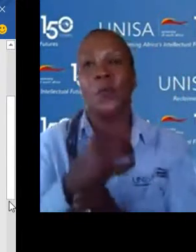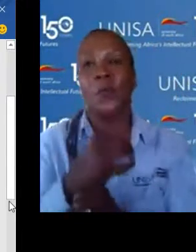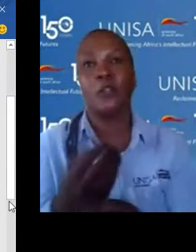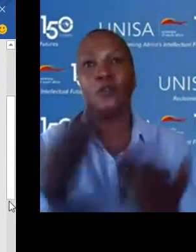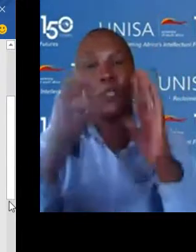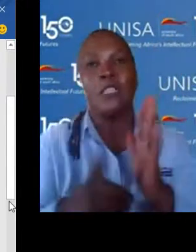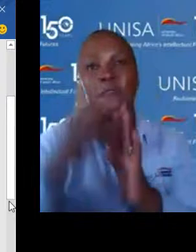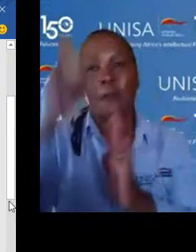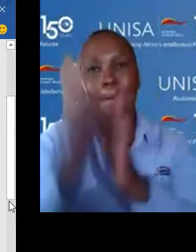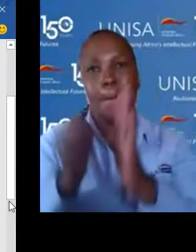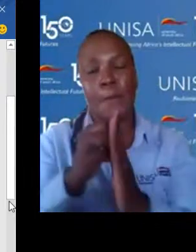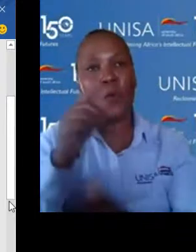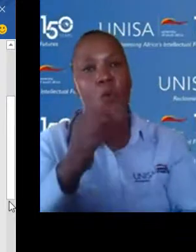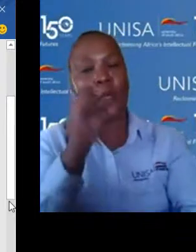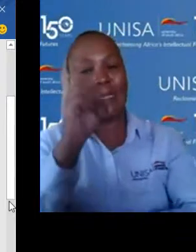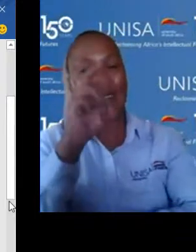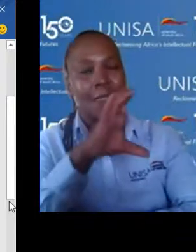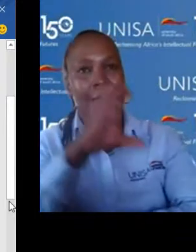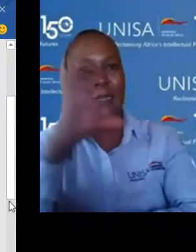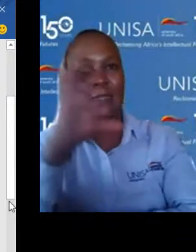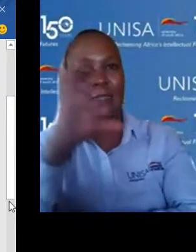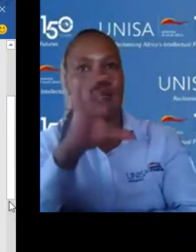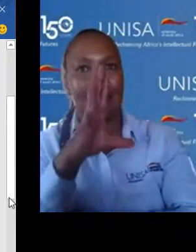the SRC fall under.